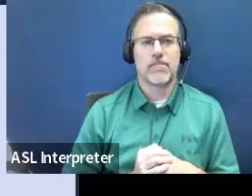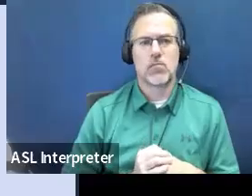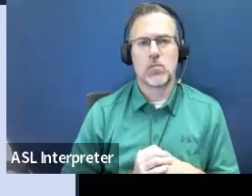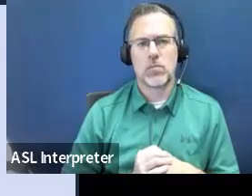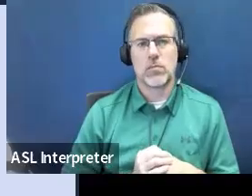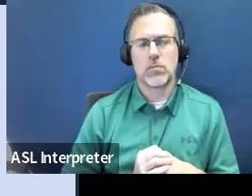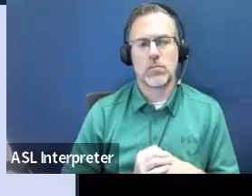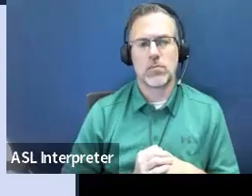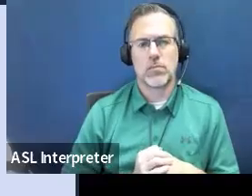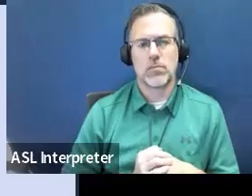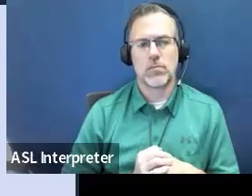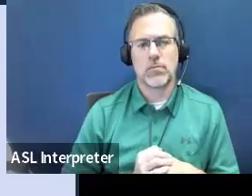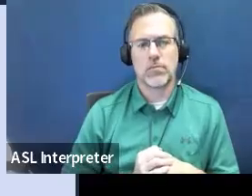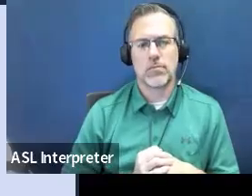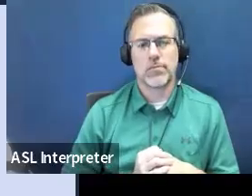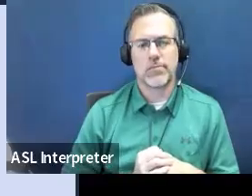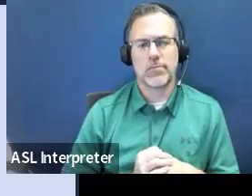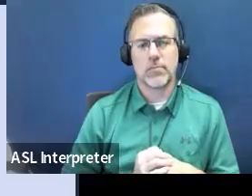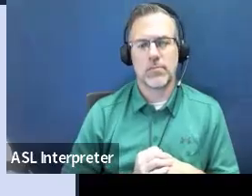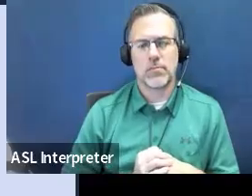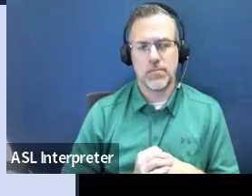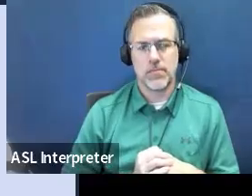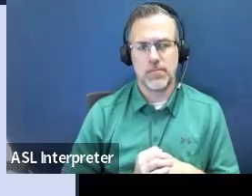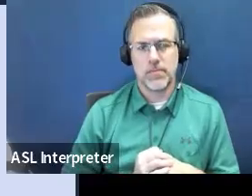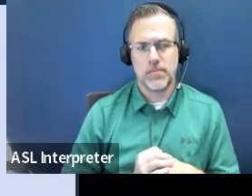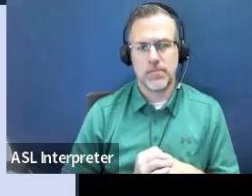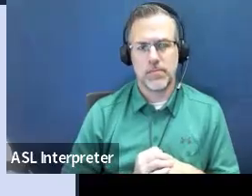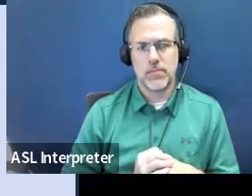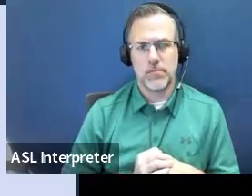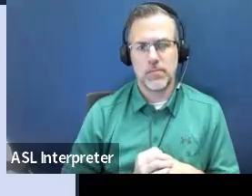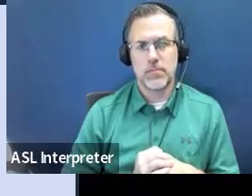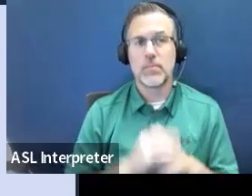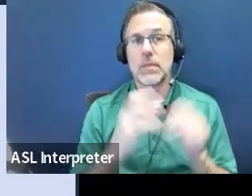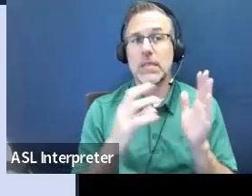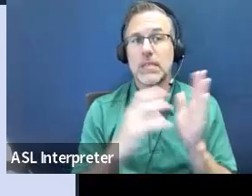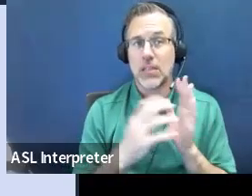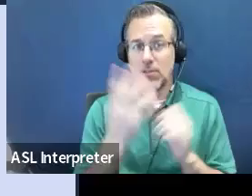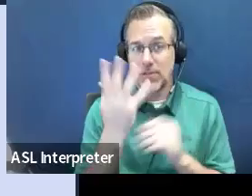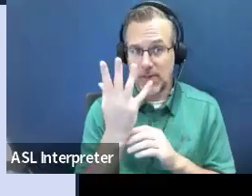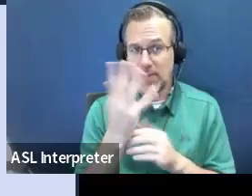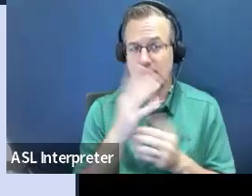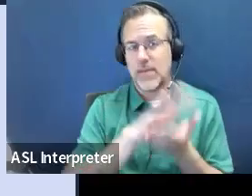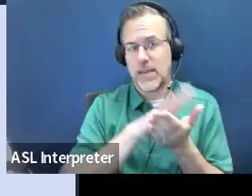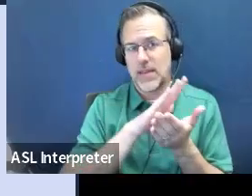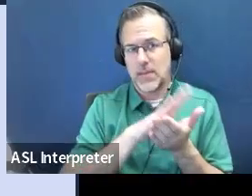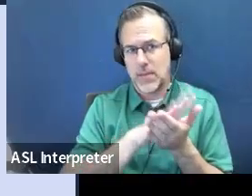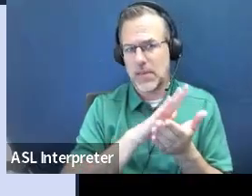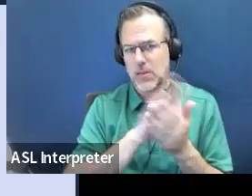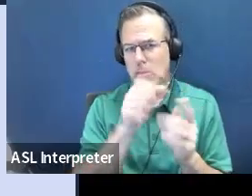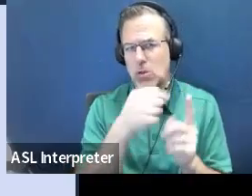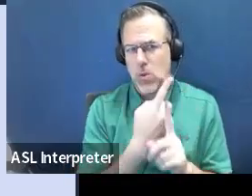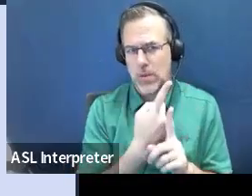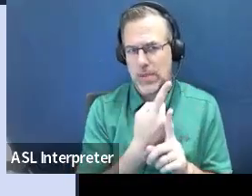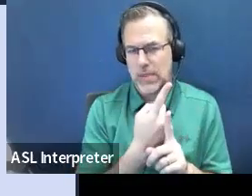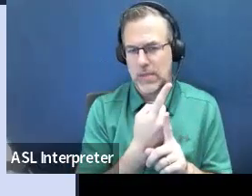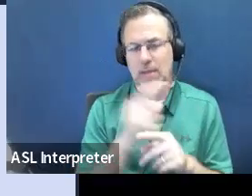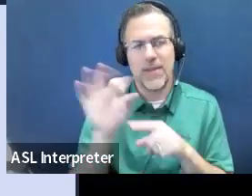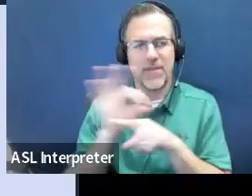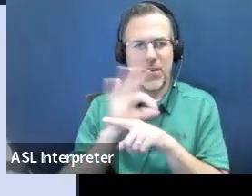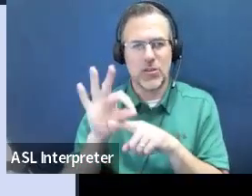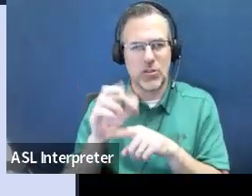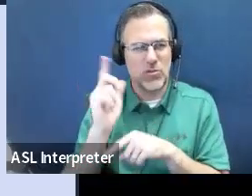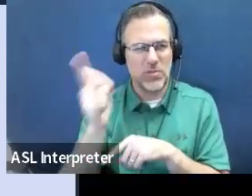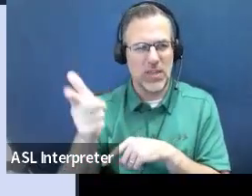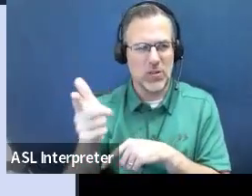Okay, so moving on to section 5, and again, we're just focusing on academic. So this is what we